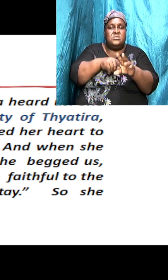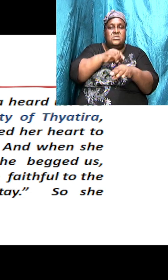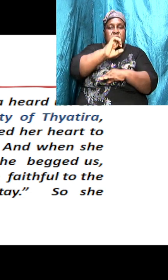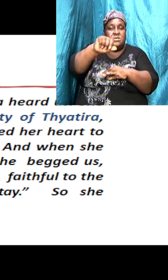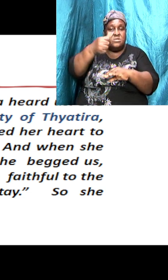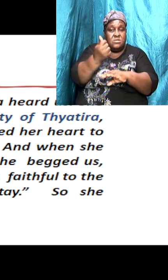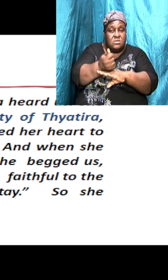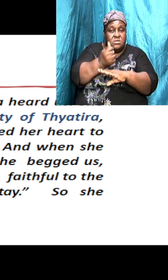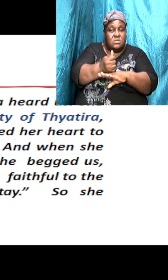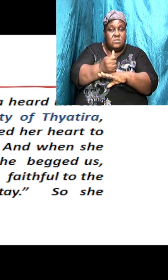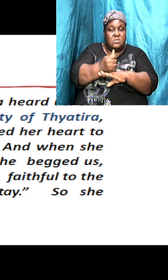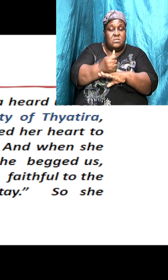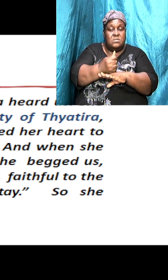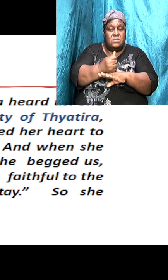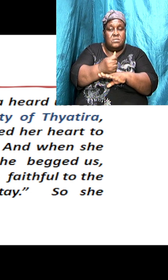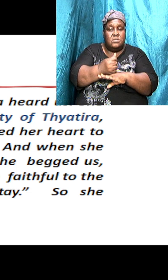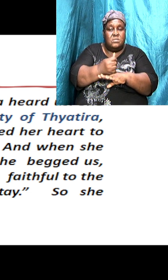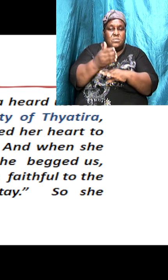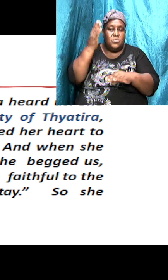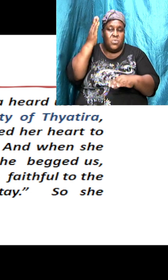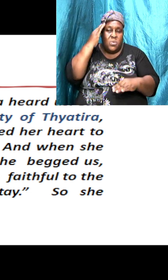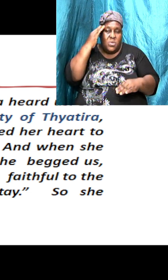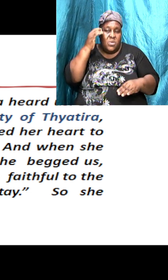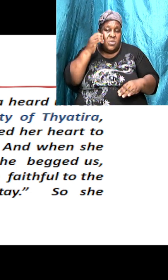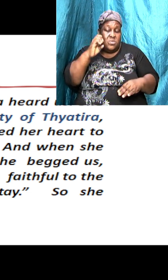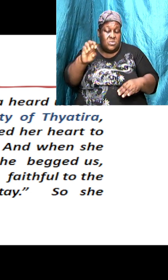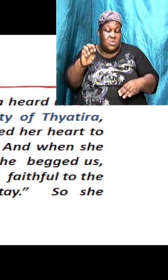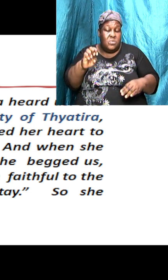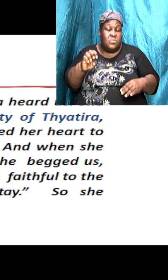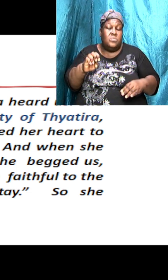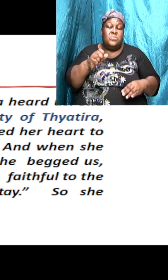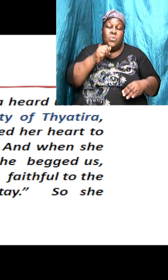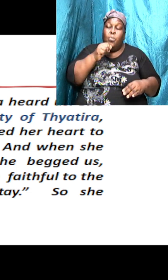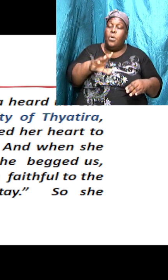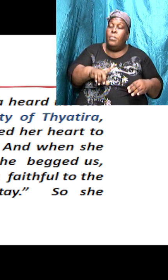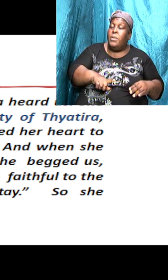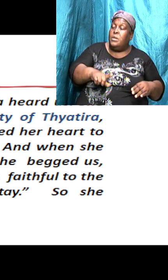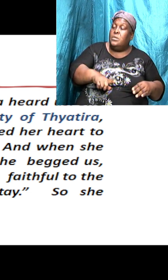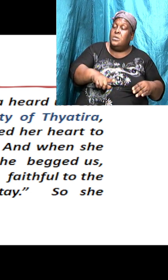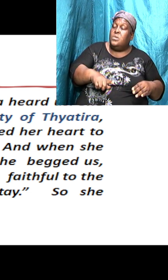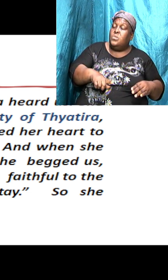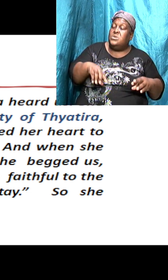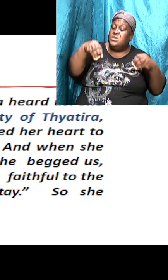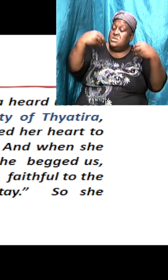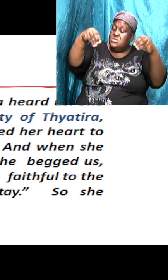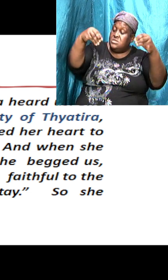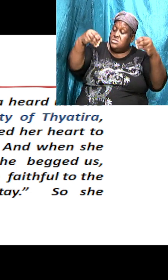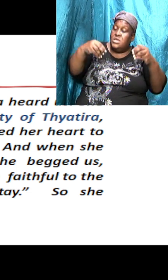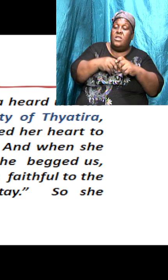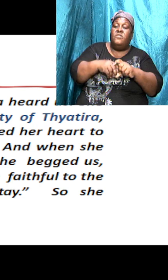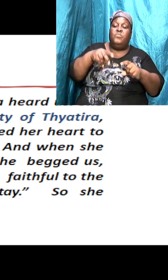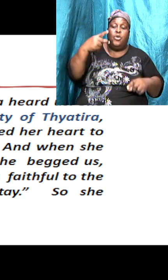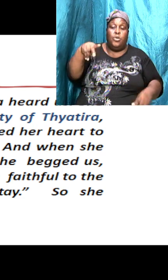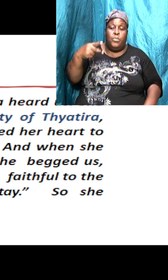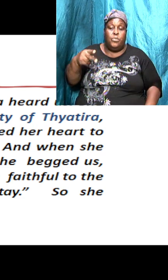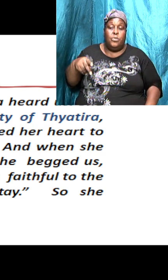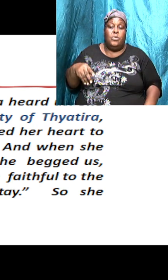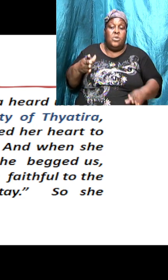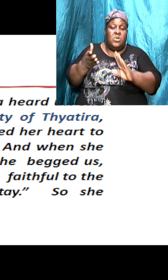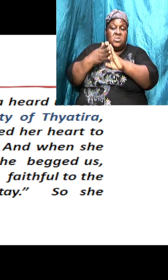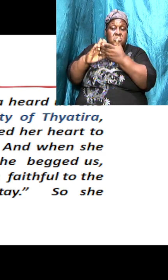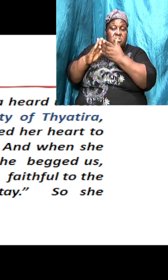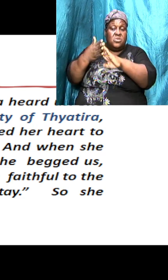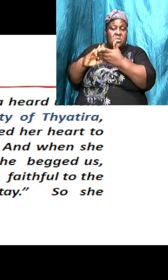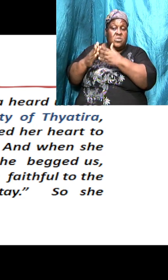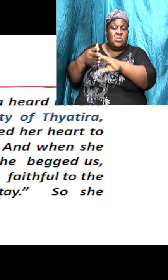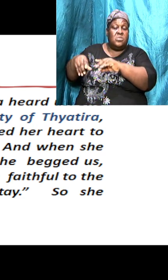established. And so notice that she was a seller of purple from Thyatira. So the city, in terms of history, was